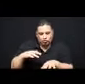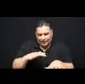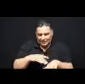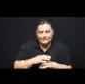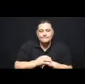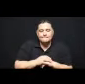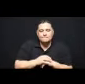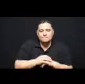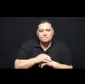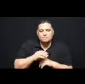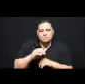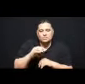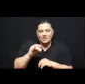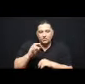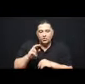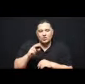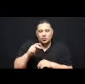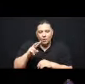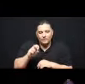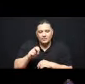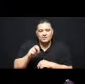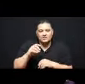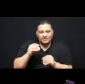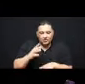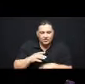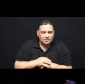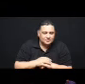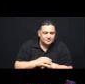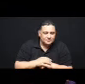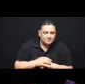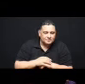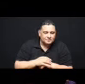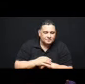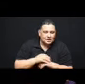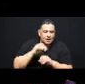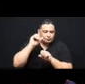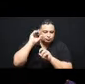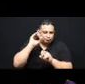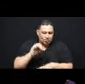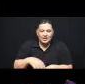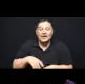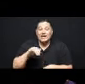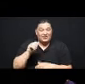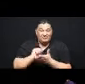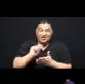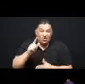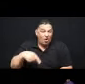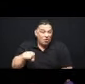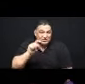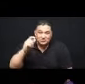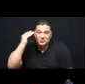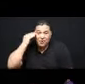Mule Mason Bear Mule Zenon. And that's all you need to know.